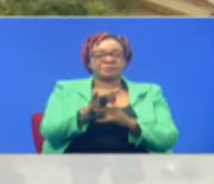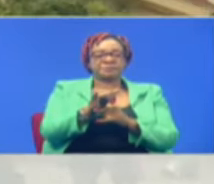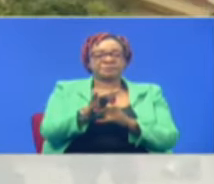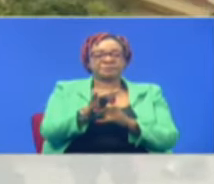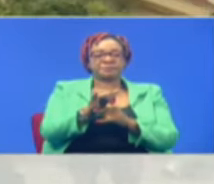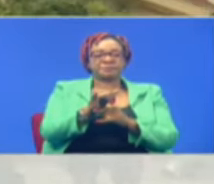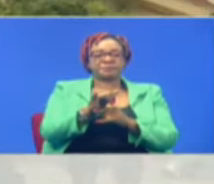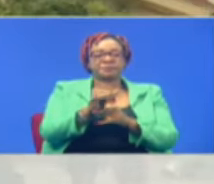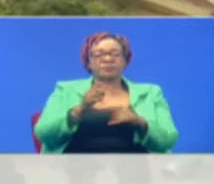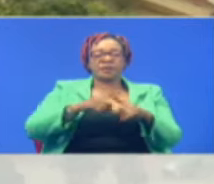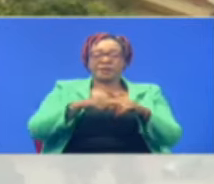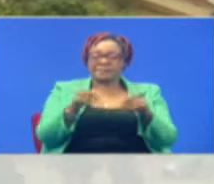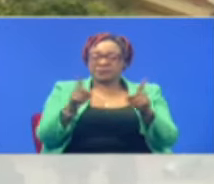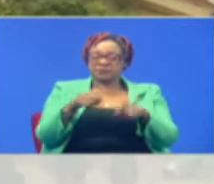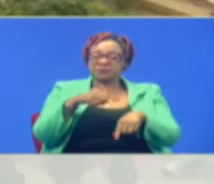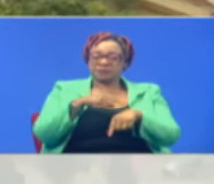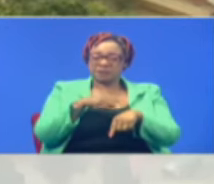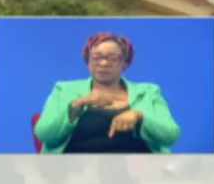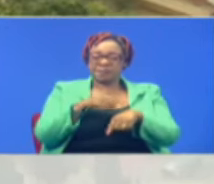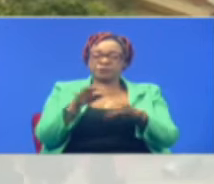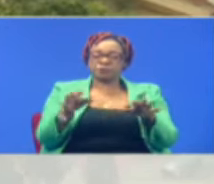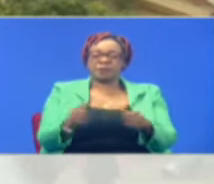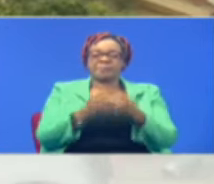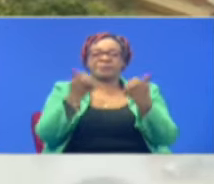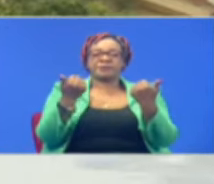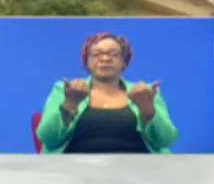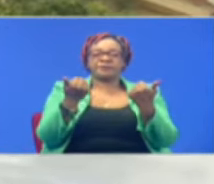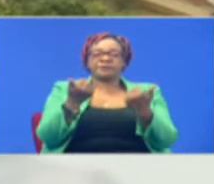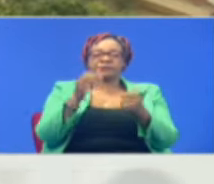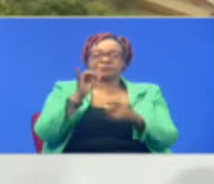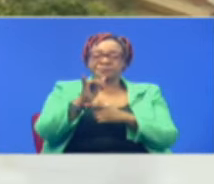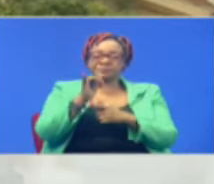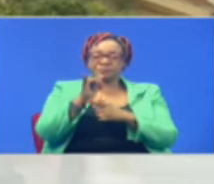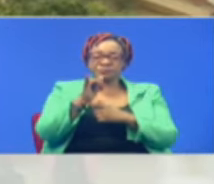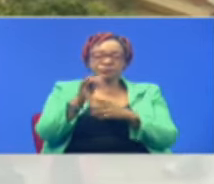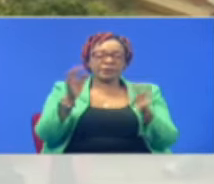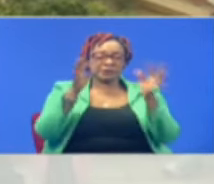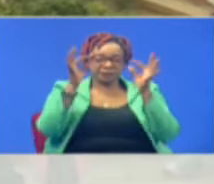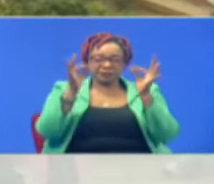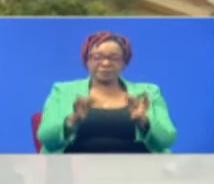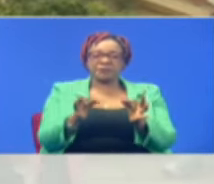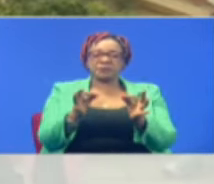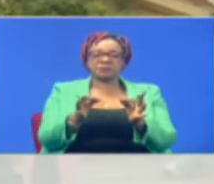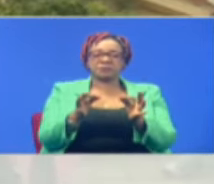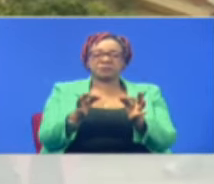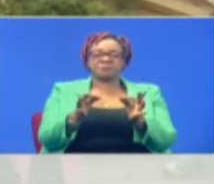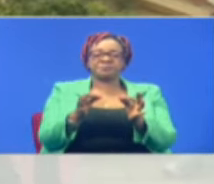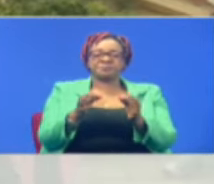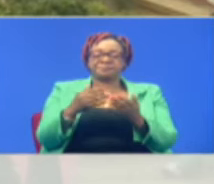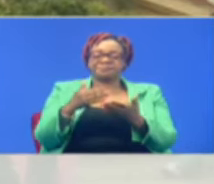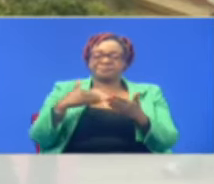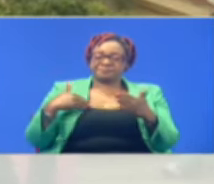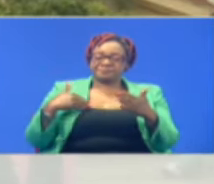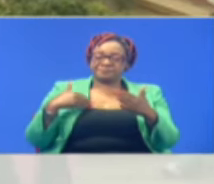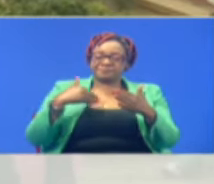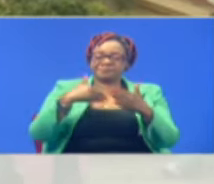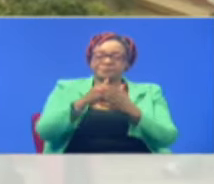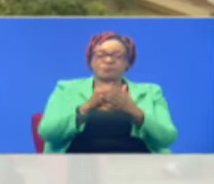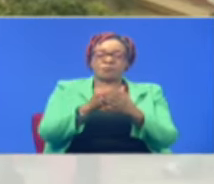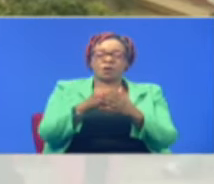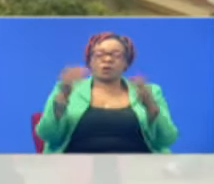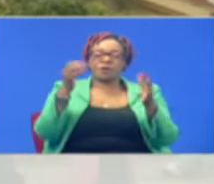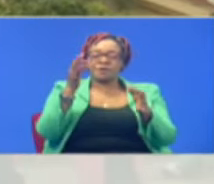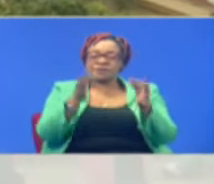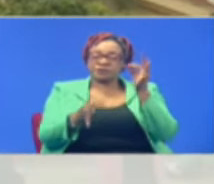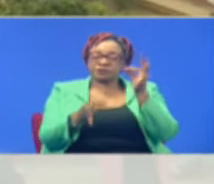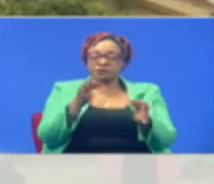Despite the length of time it will take for a murder trial to be heard and fully determined, the journey to an acquittal or a conviction begins with